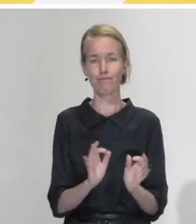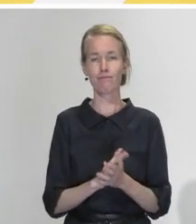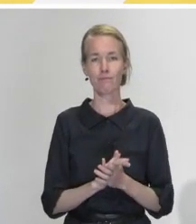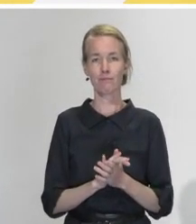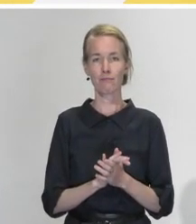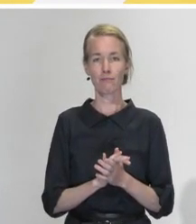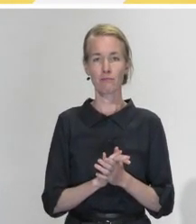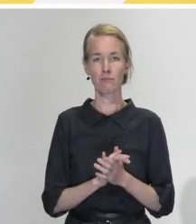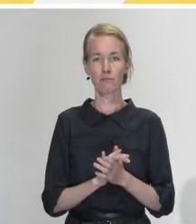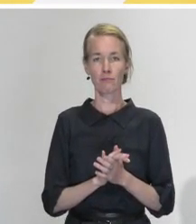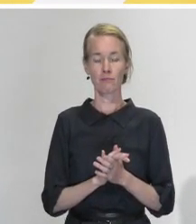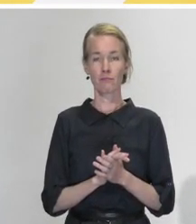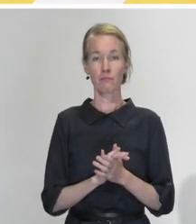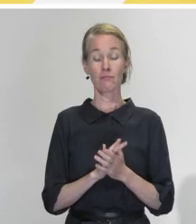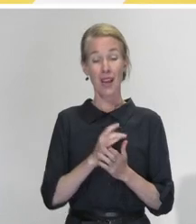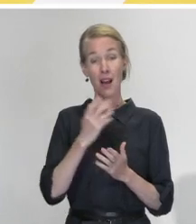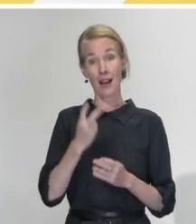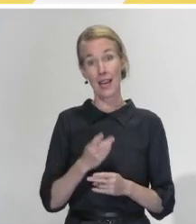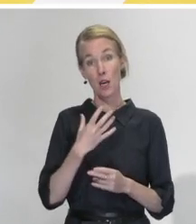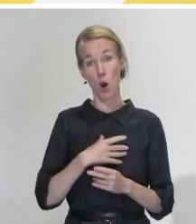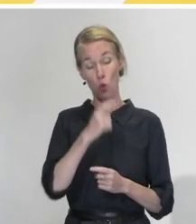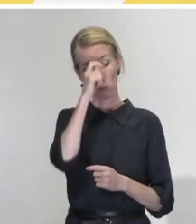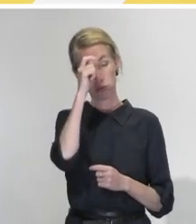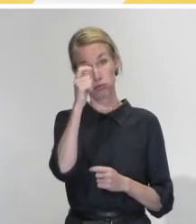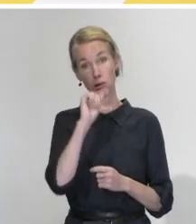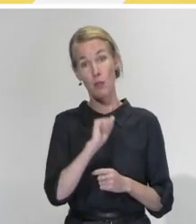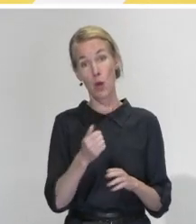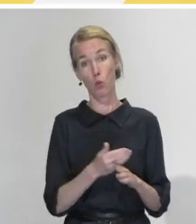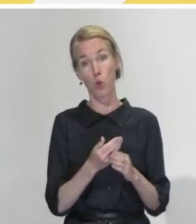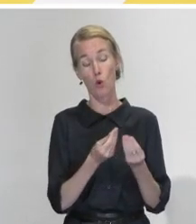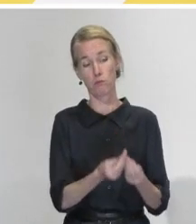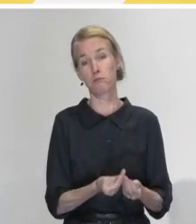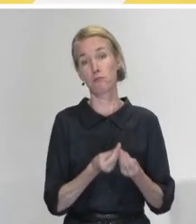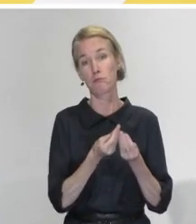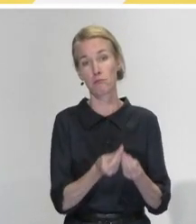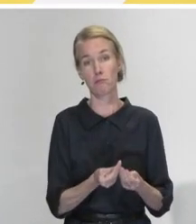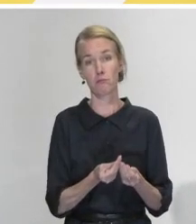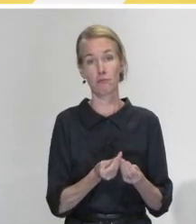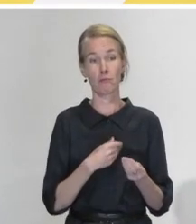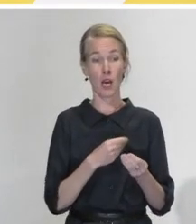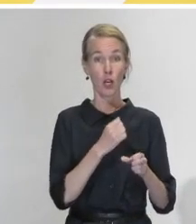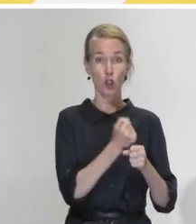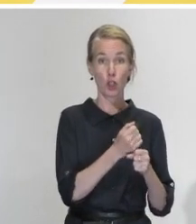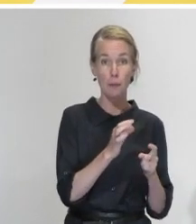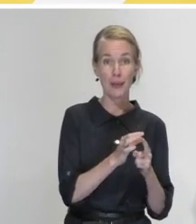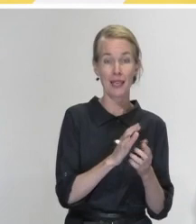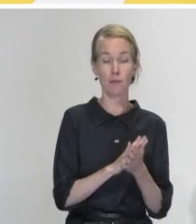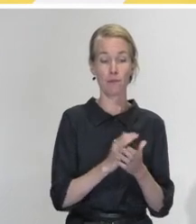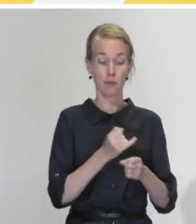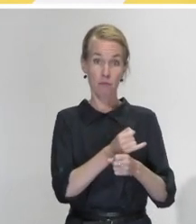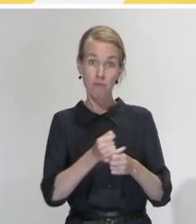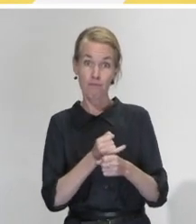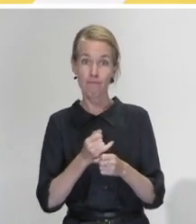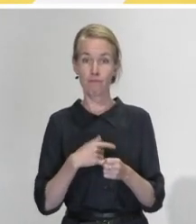So just again to acknowledge the role of primary care, a significant role there. They are working at the front line while